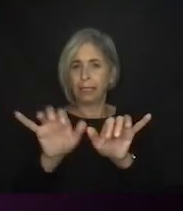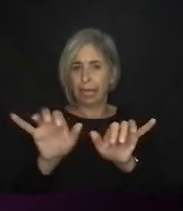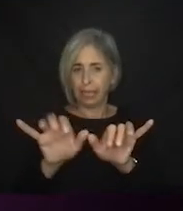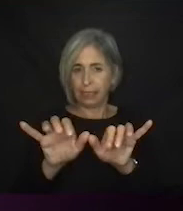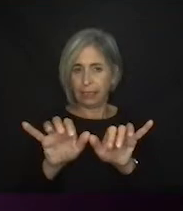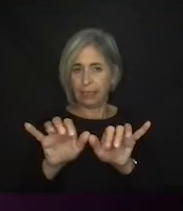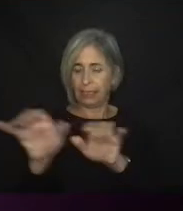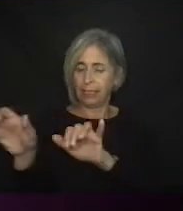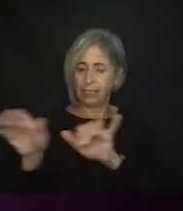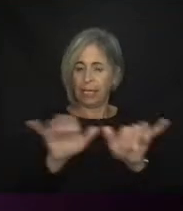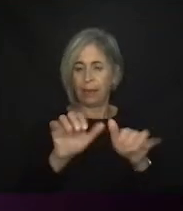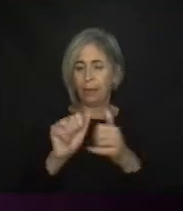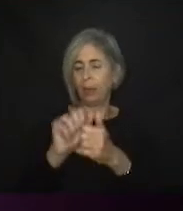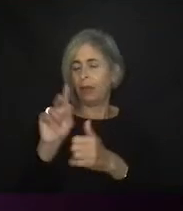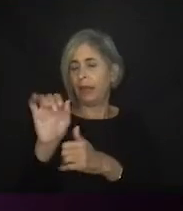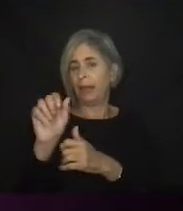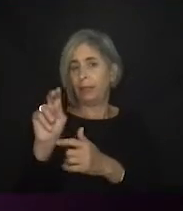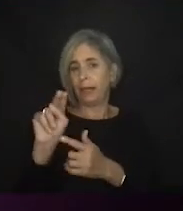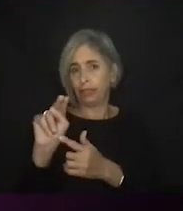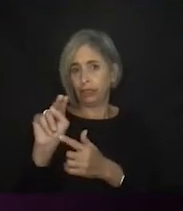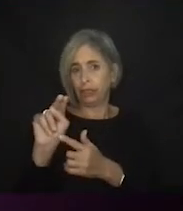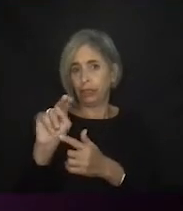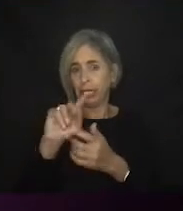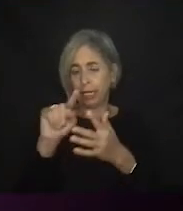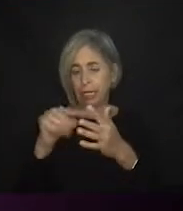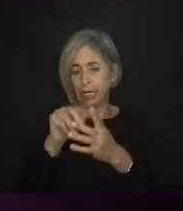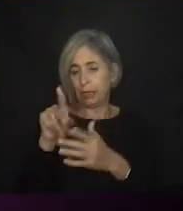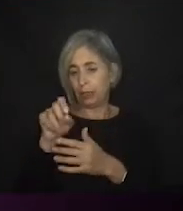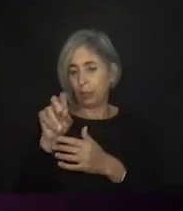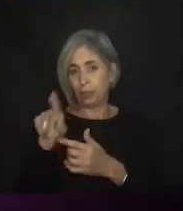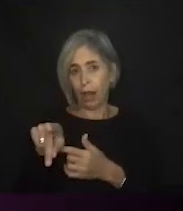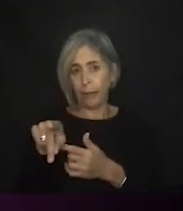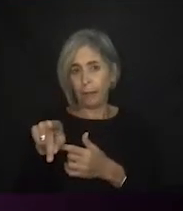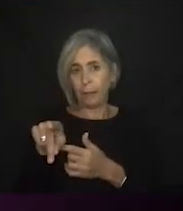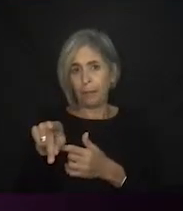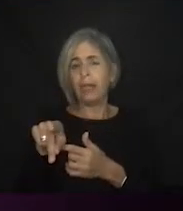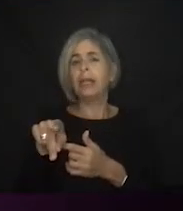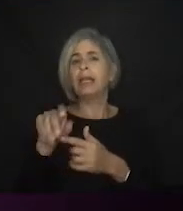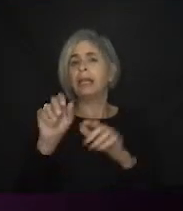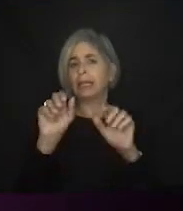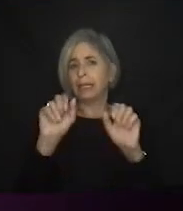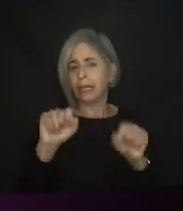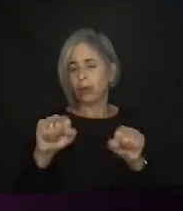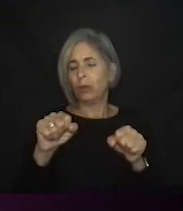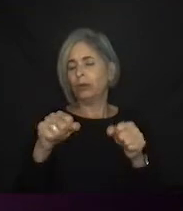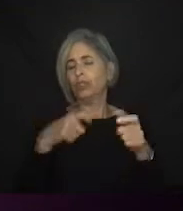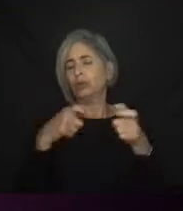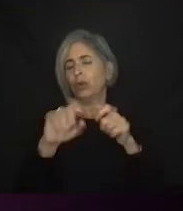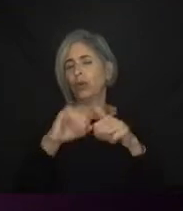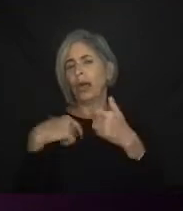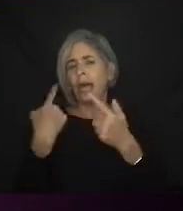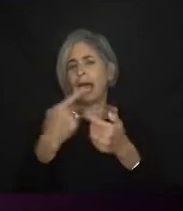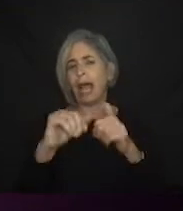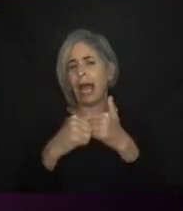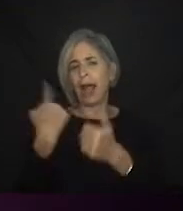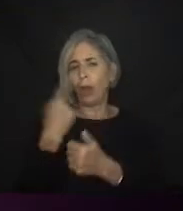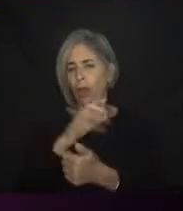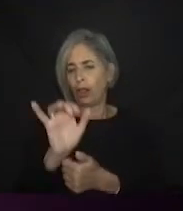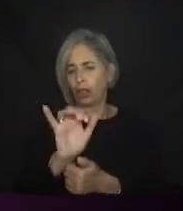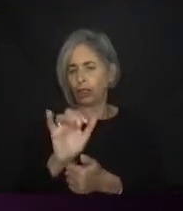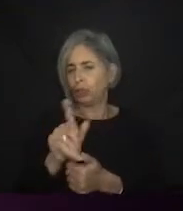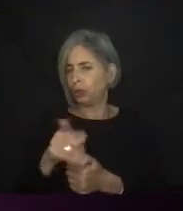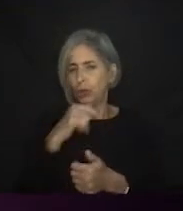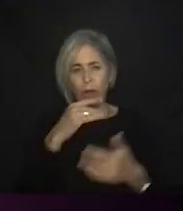And again, just like with the animate and initial prop, framer motion handles how these look. That is not something you have to worry